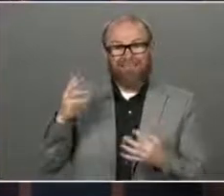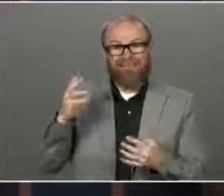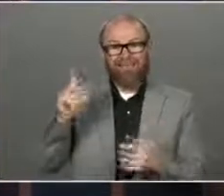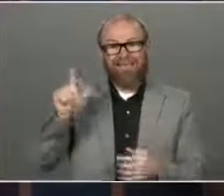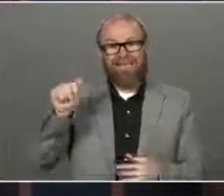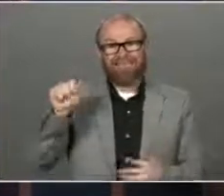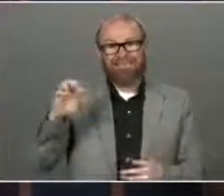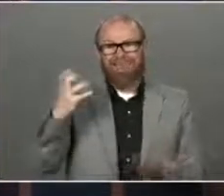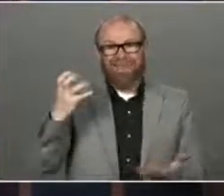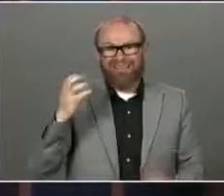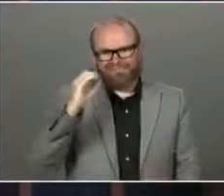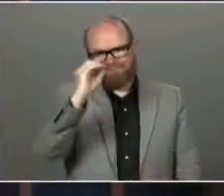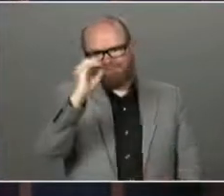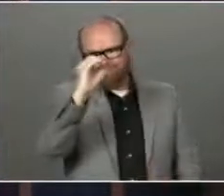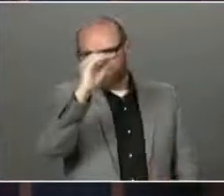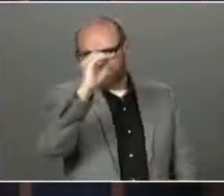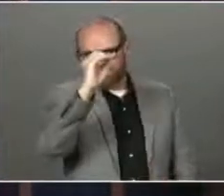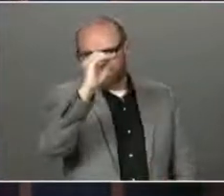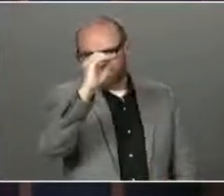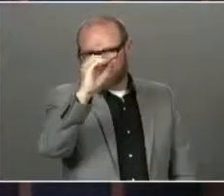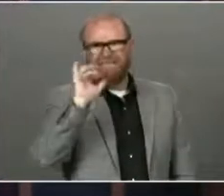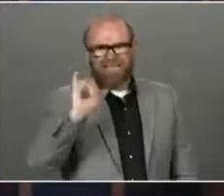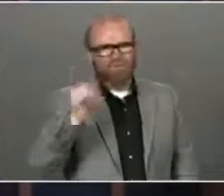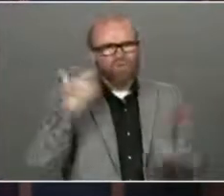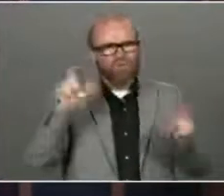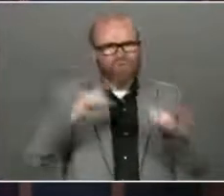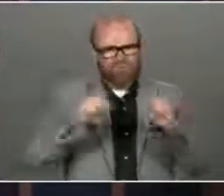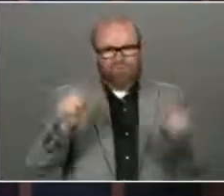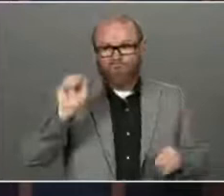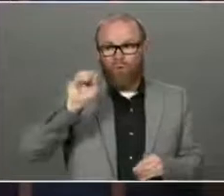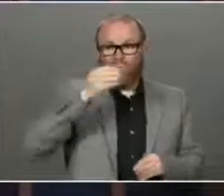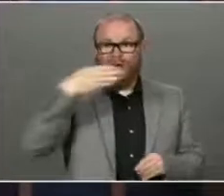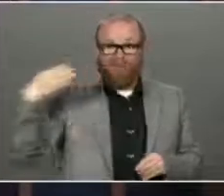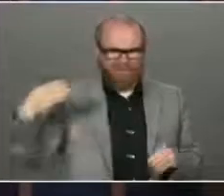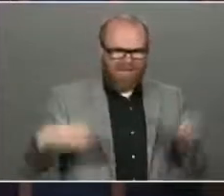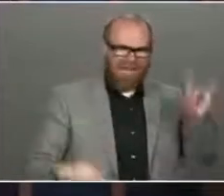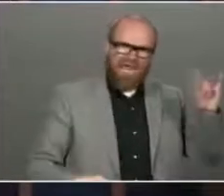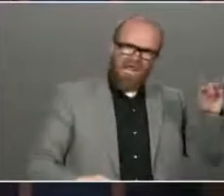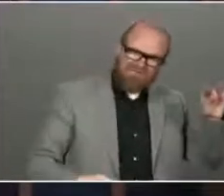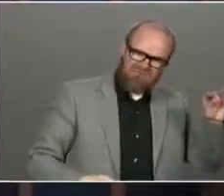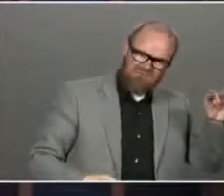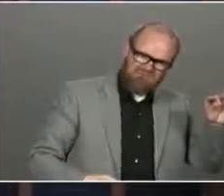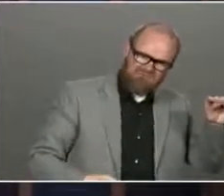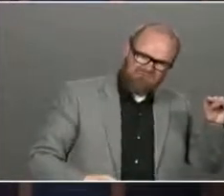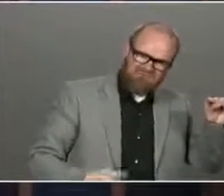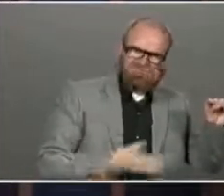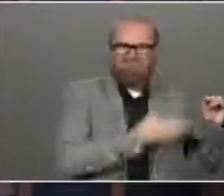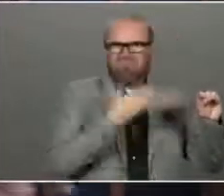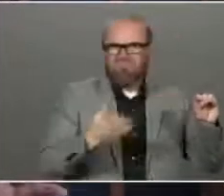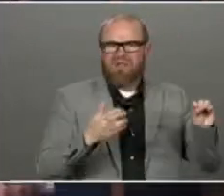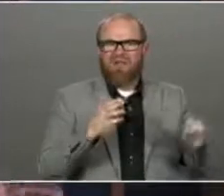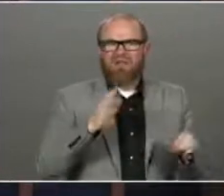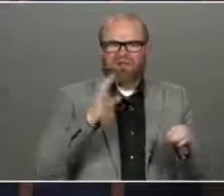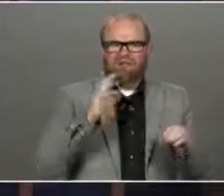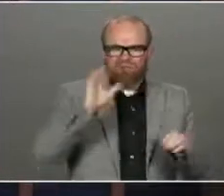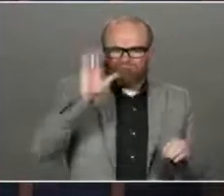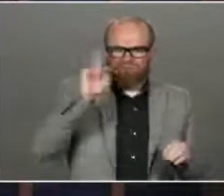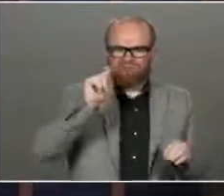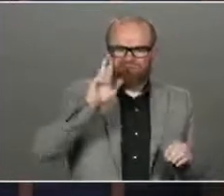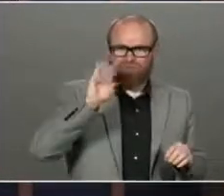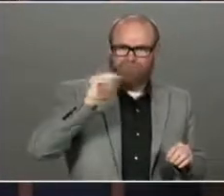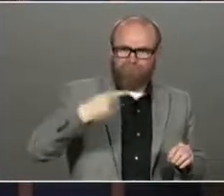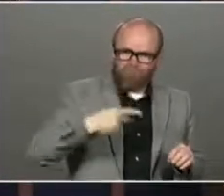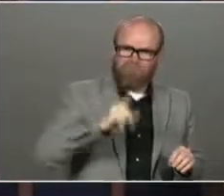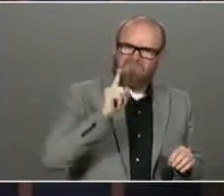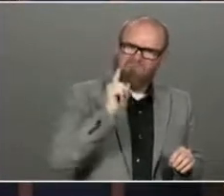It's zero. Now that is a difference. That's a significant difference. And what that does is it says to producers, and it says to, again, capital, do